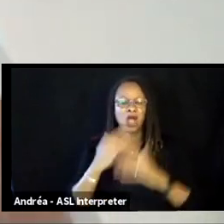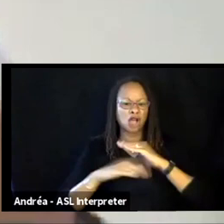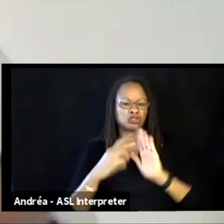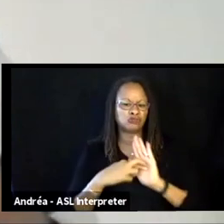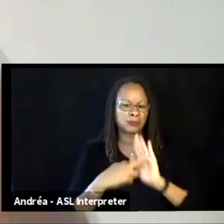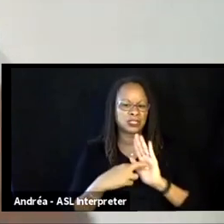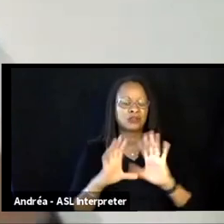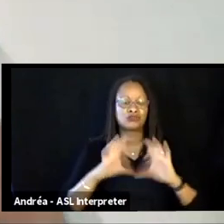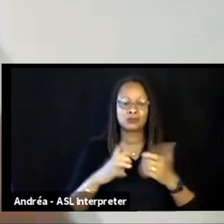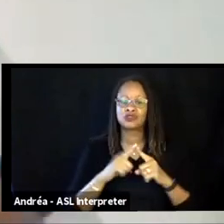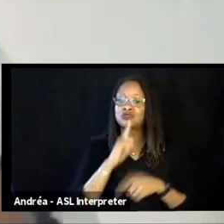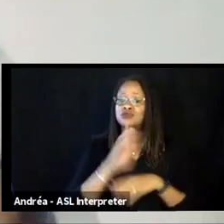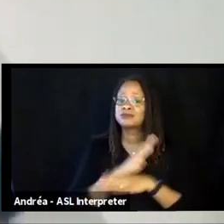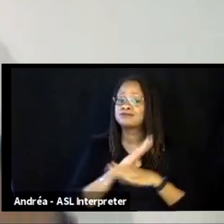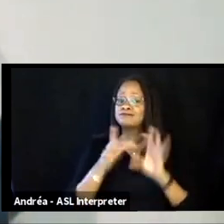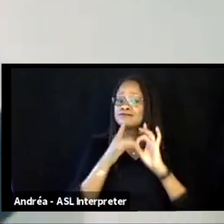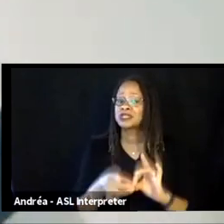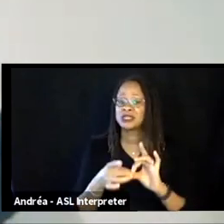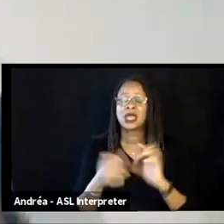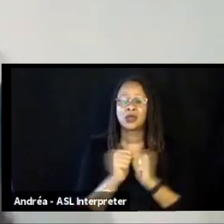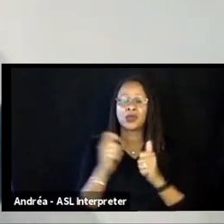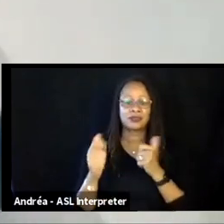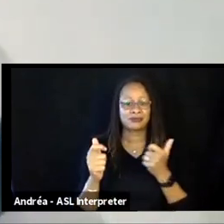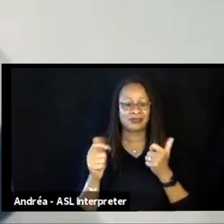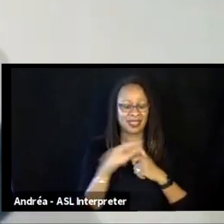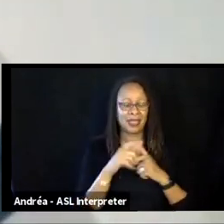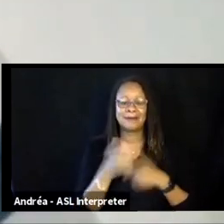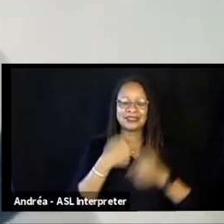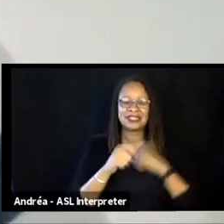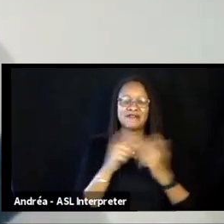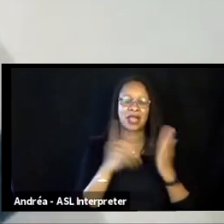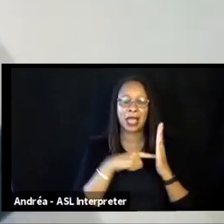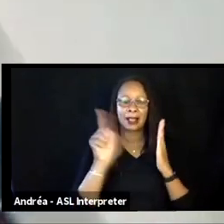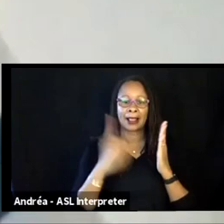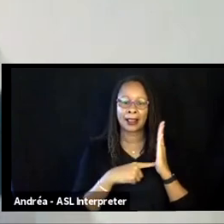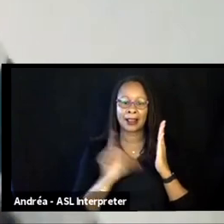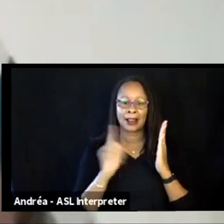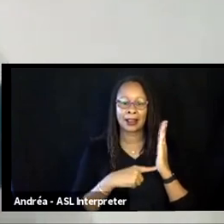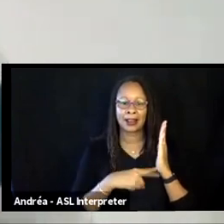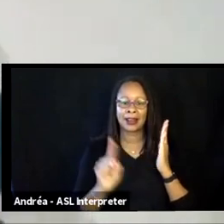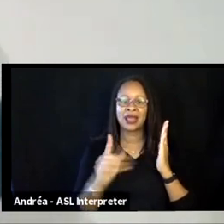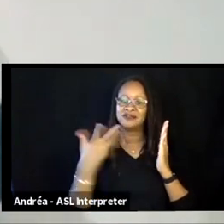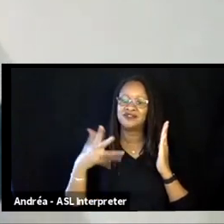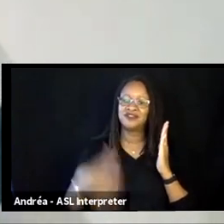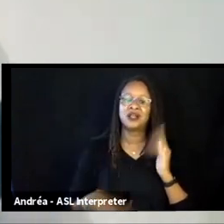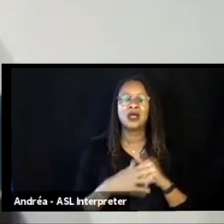to actually sort of connect with them rather than it being a tick box or you know, a kind of